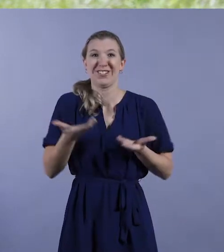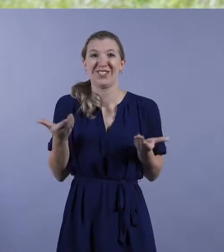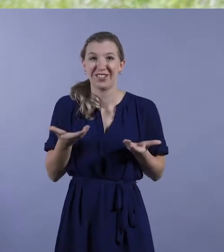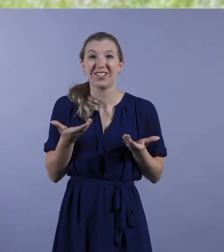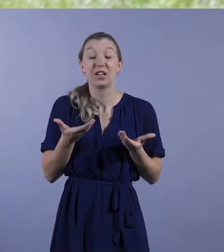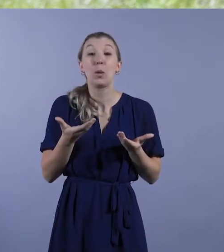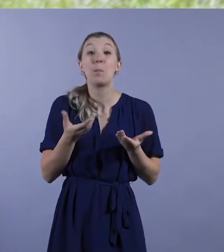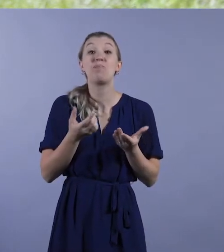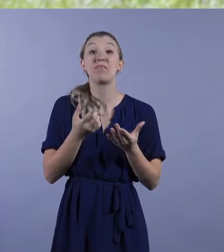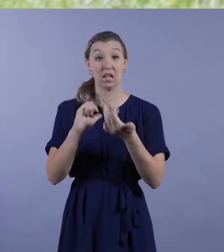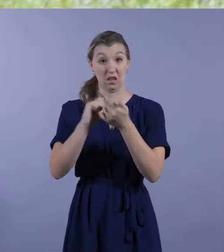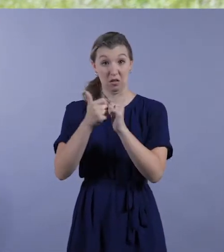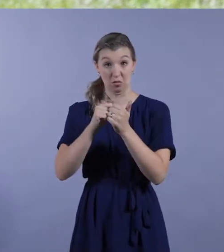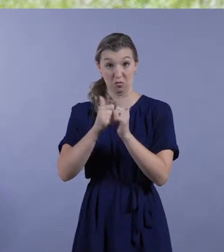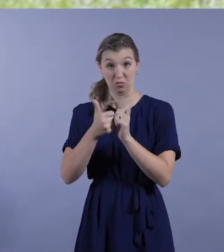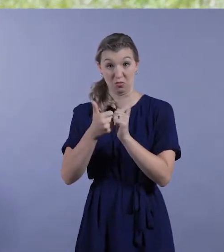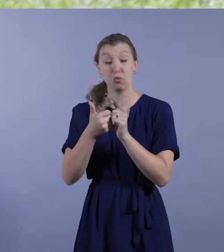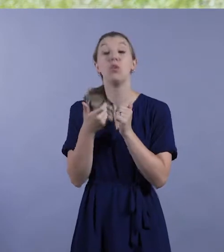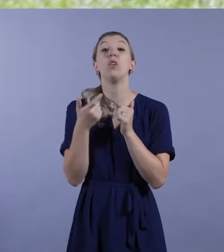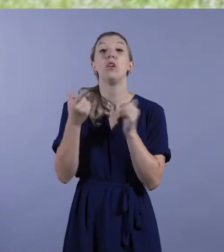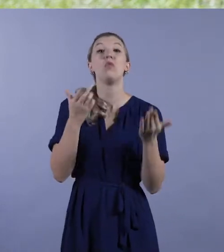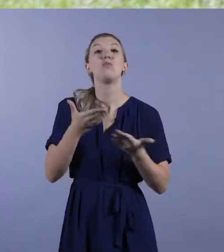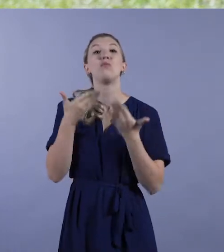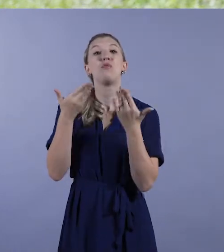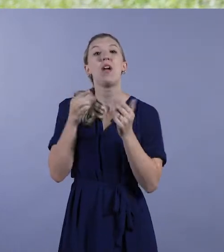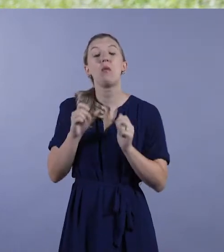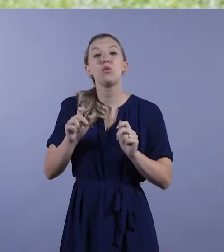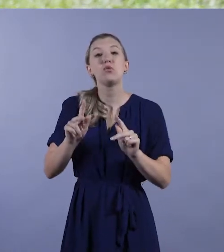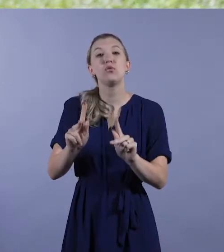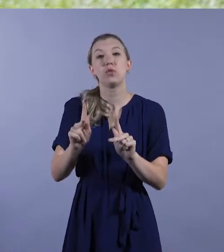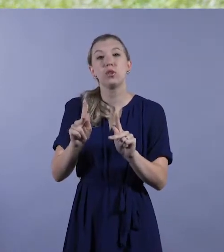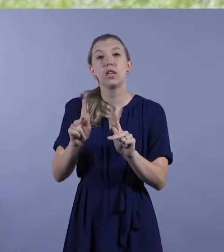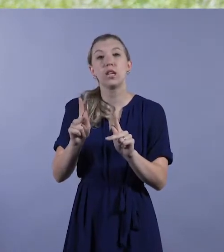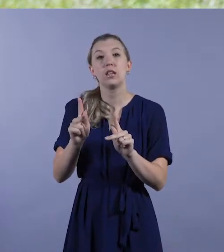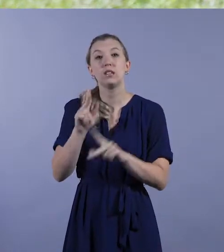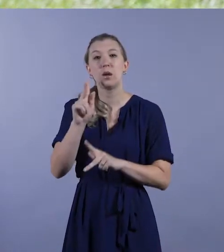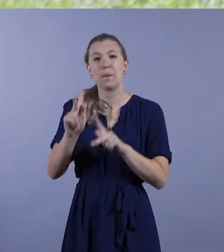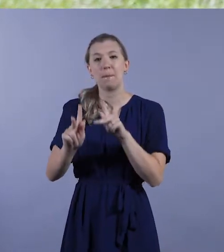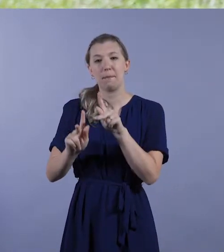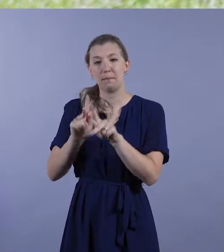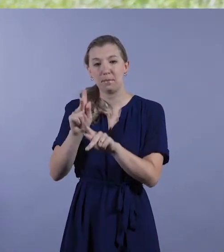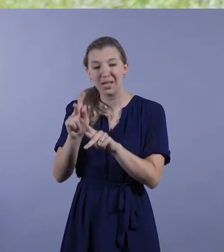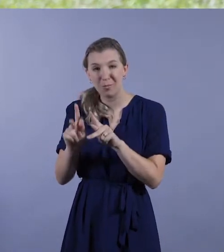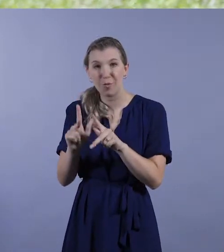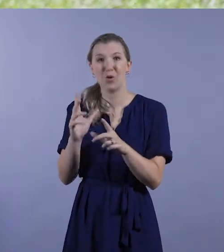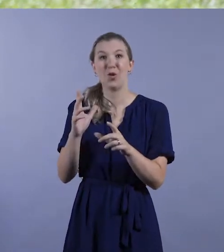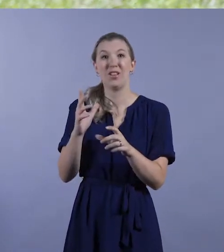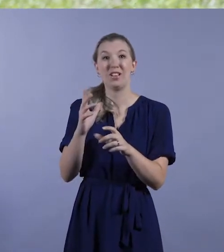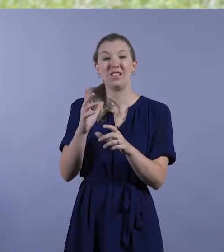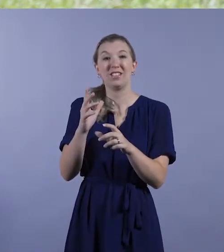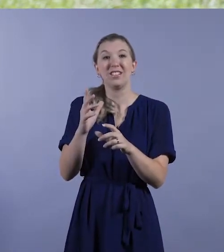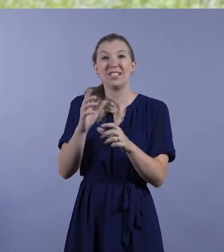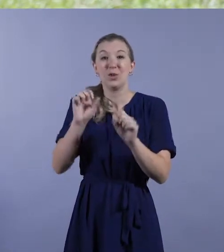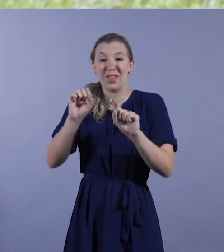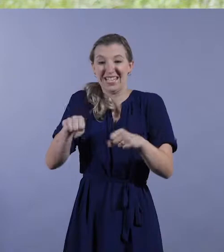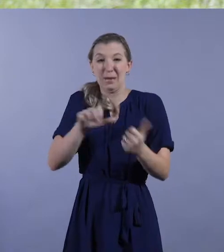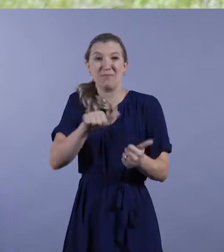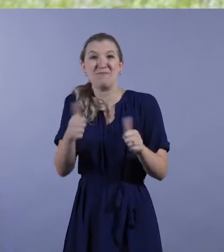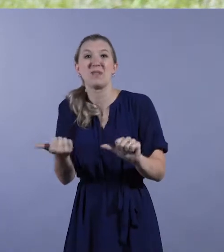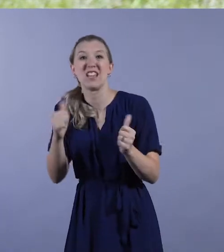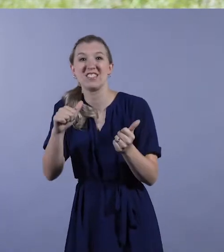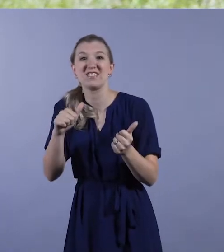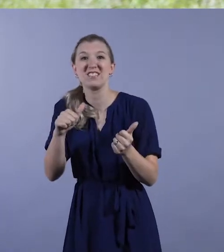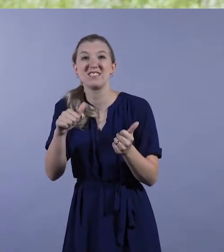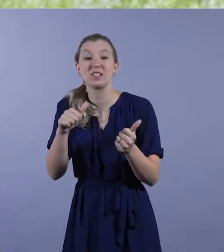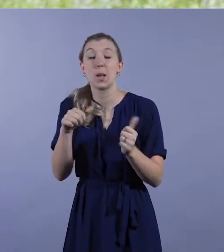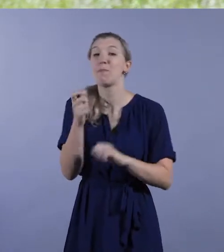of the ways we do that is providing opportunities for people to get baptized. Now, because of